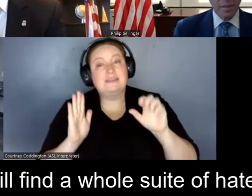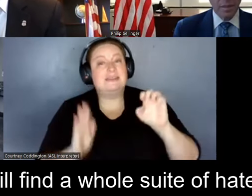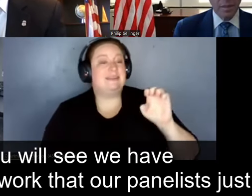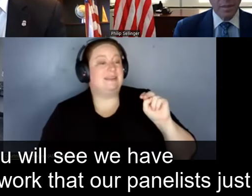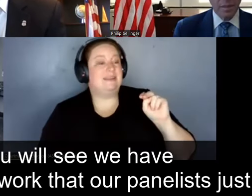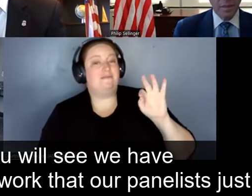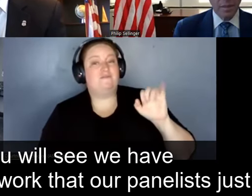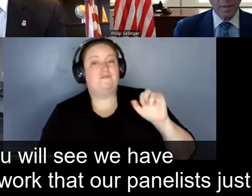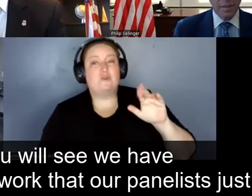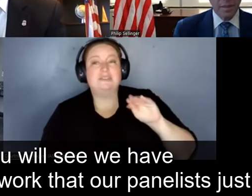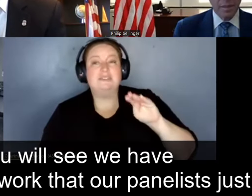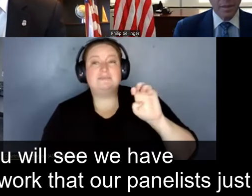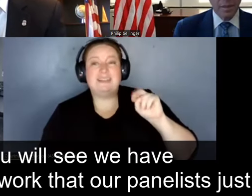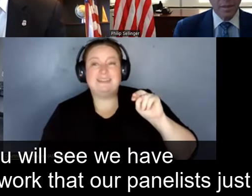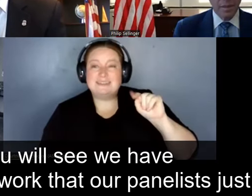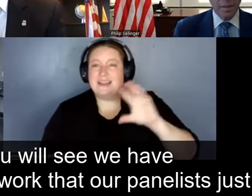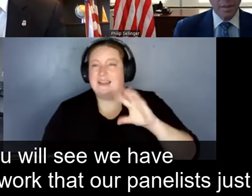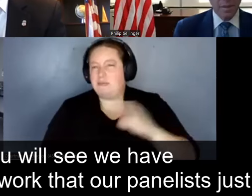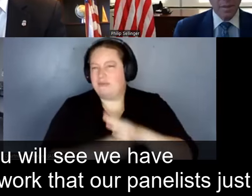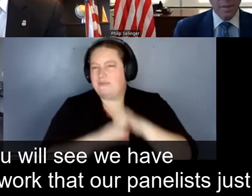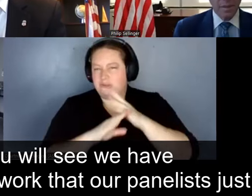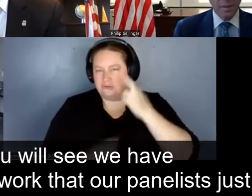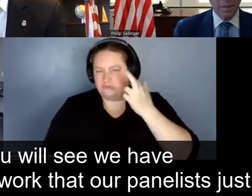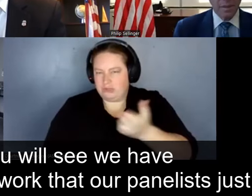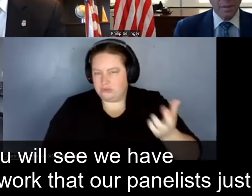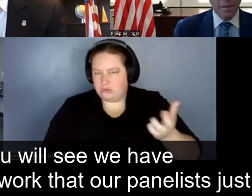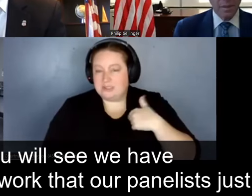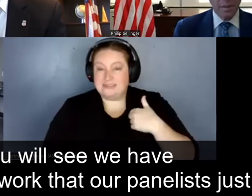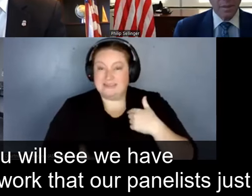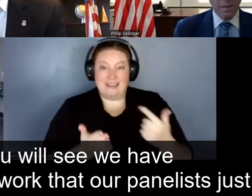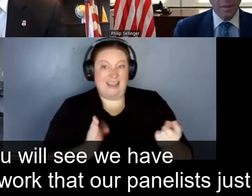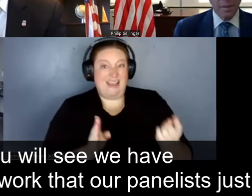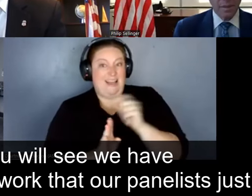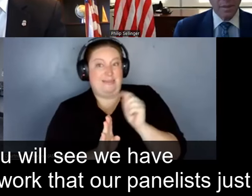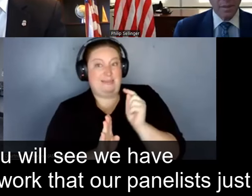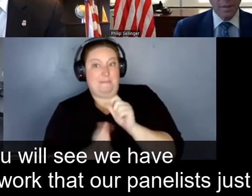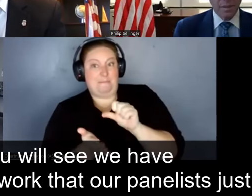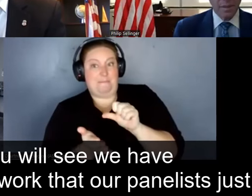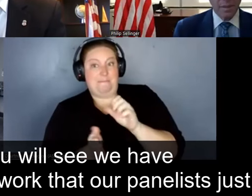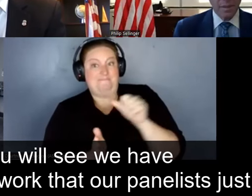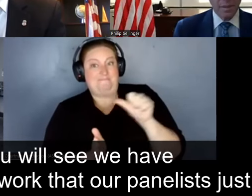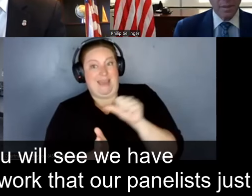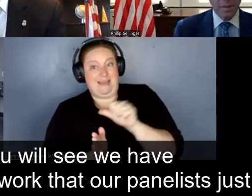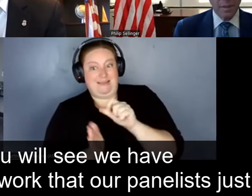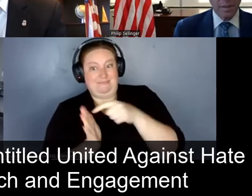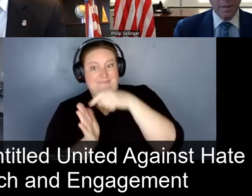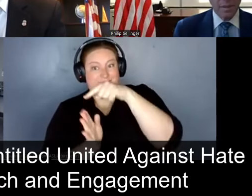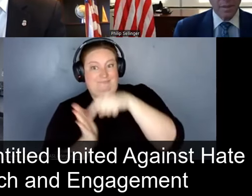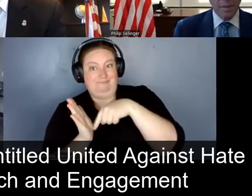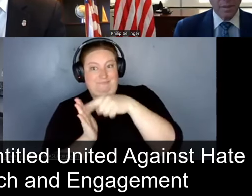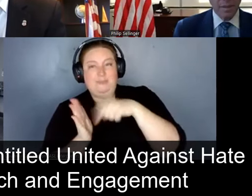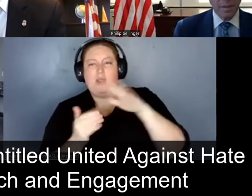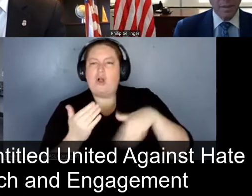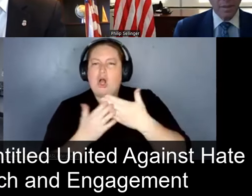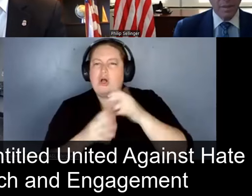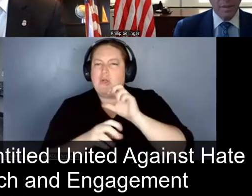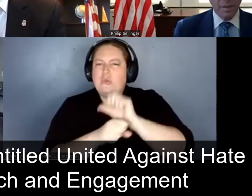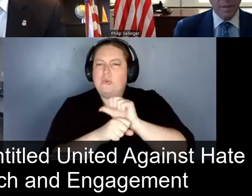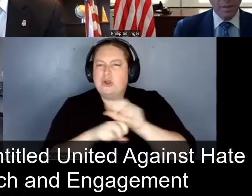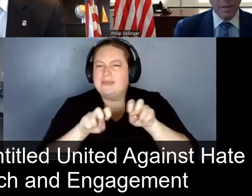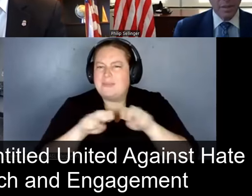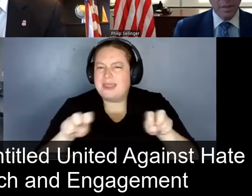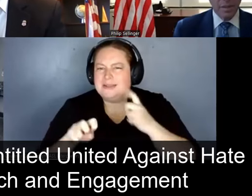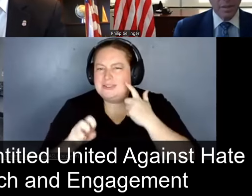prevention resources. At the very back, you'll see we've summarized all the work our panelists just spoke about. The document